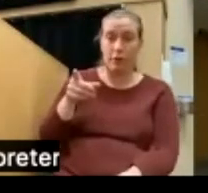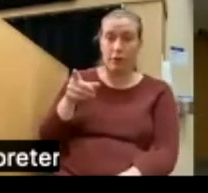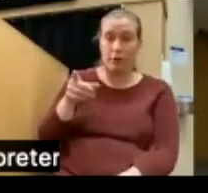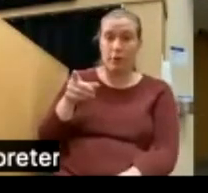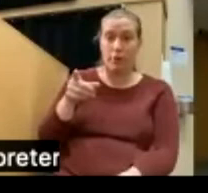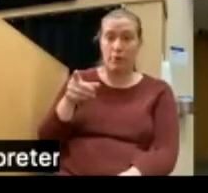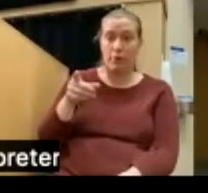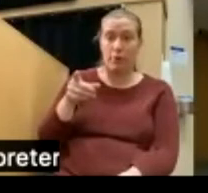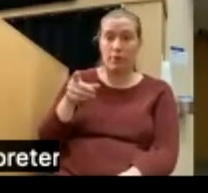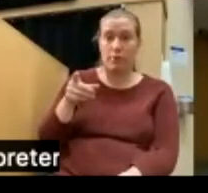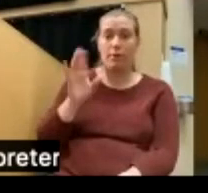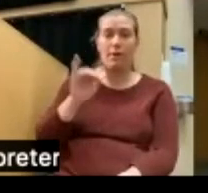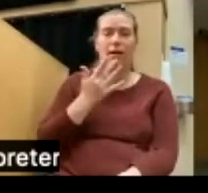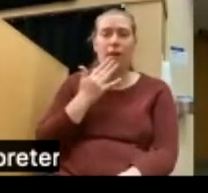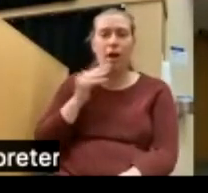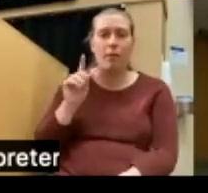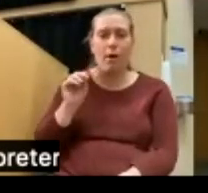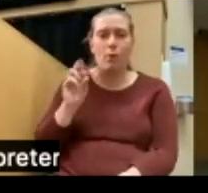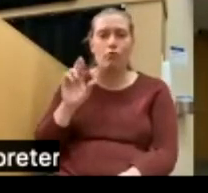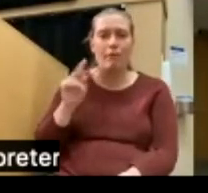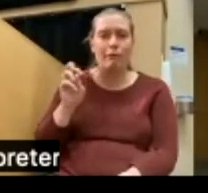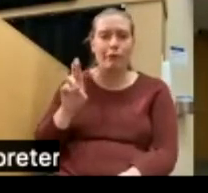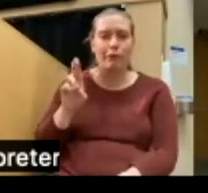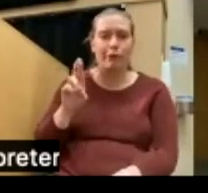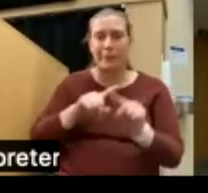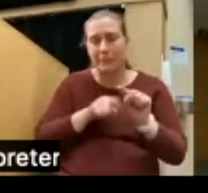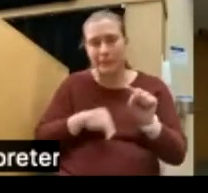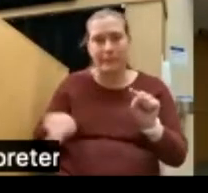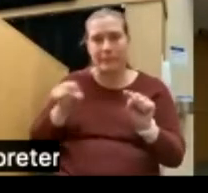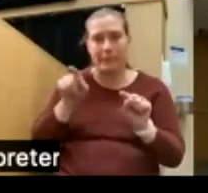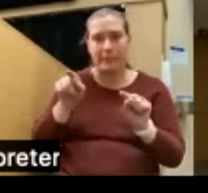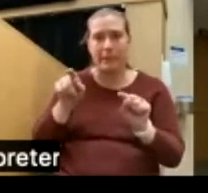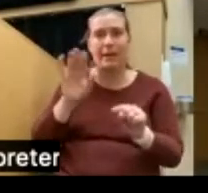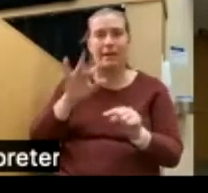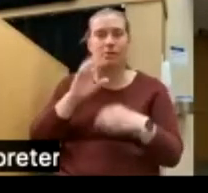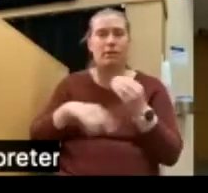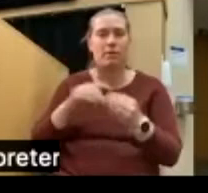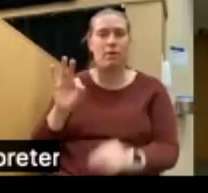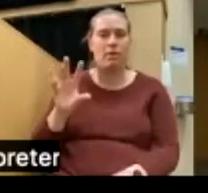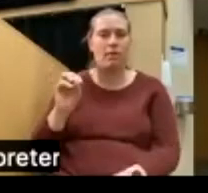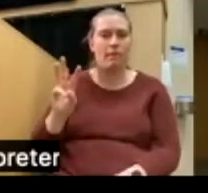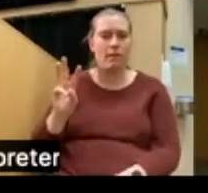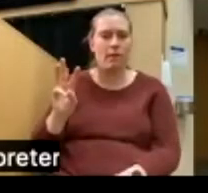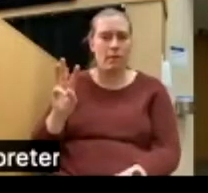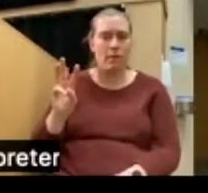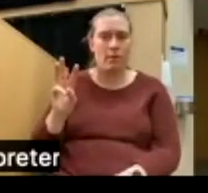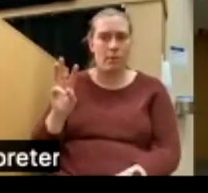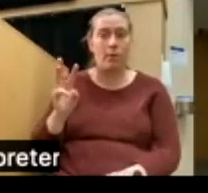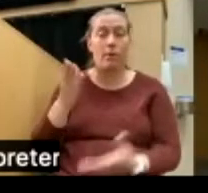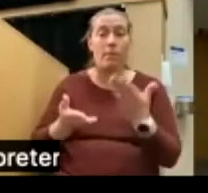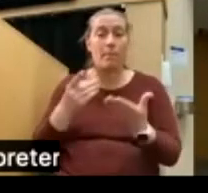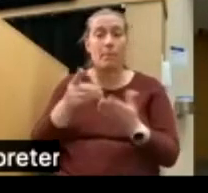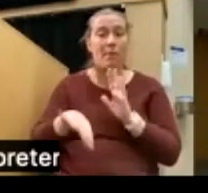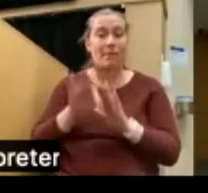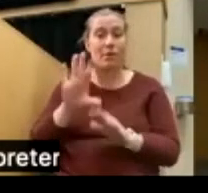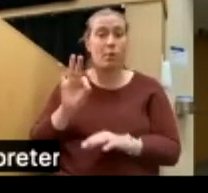of the bend in the Colorado River that to speak to flow too. So like, where do you find your flow states? Maybe it's in the hospital